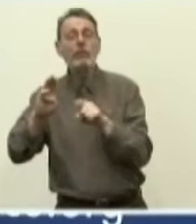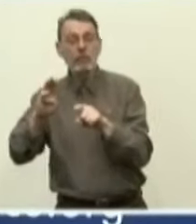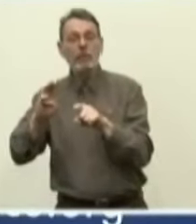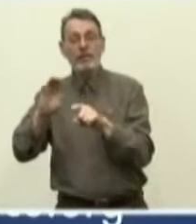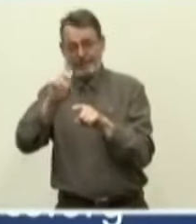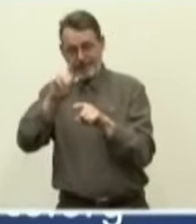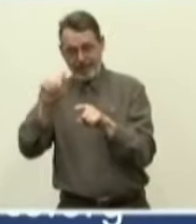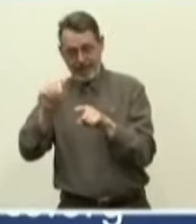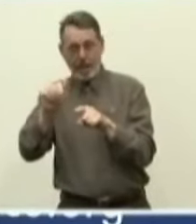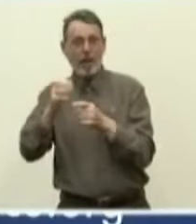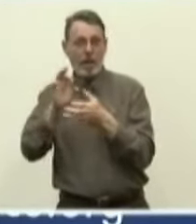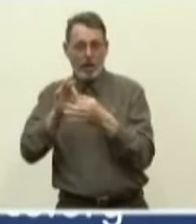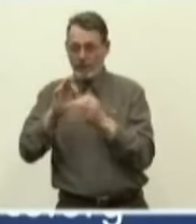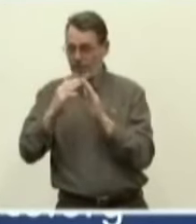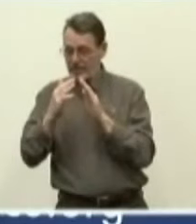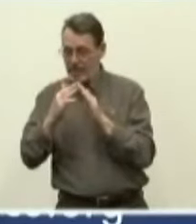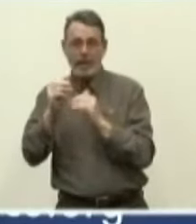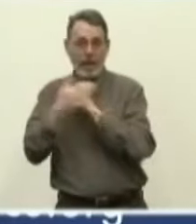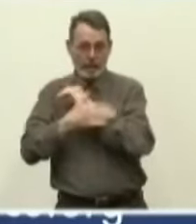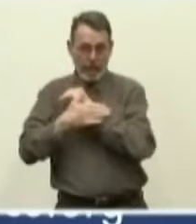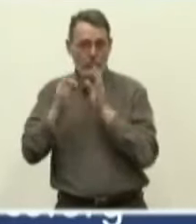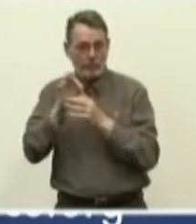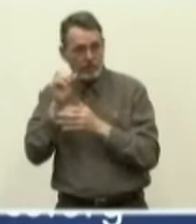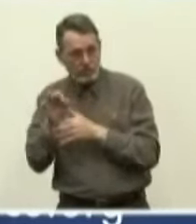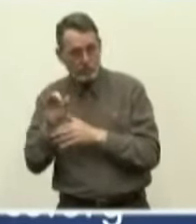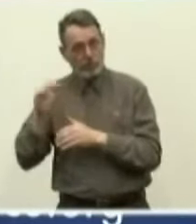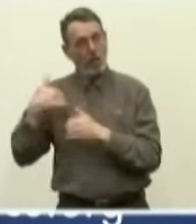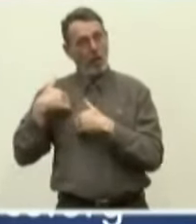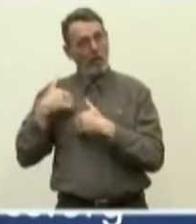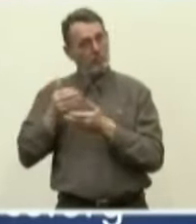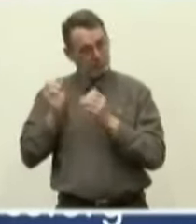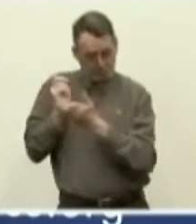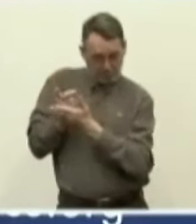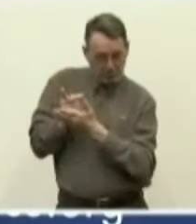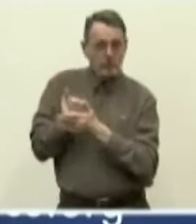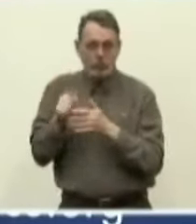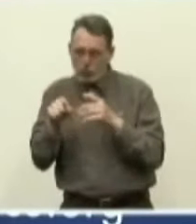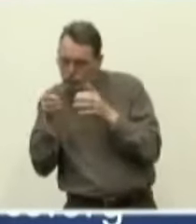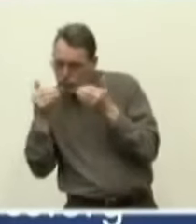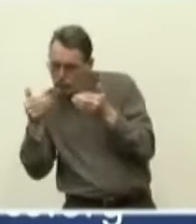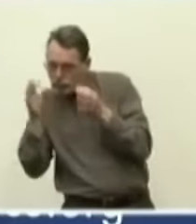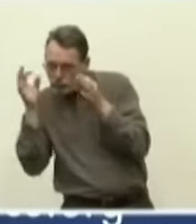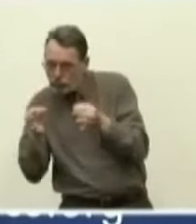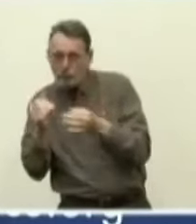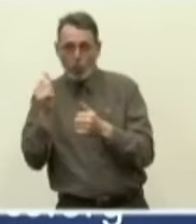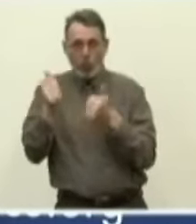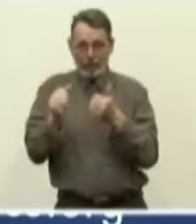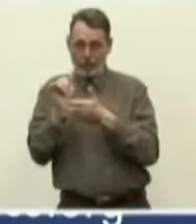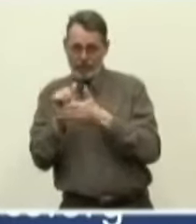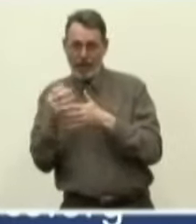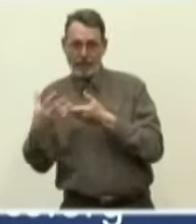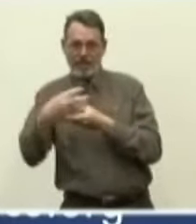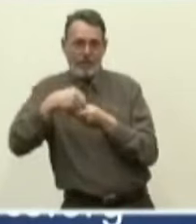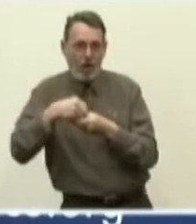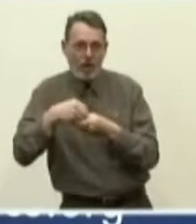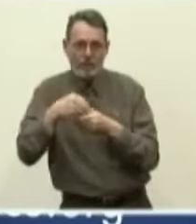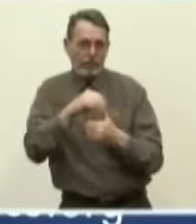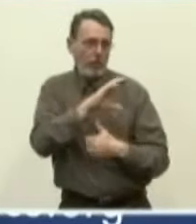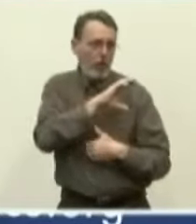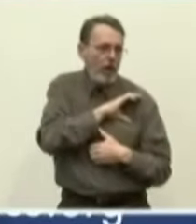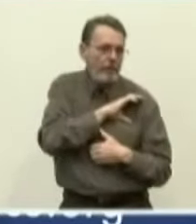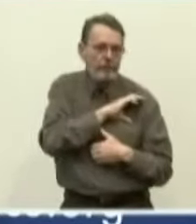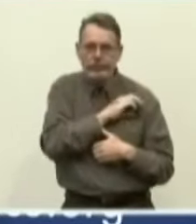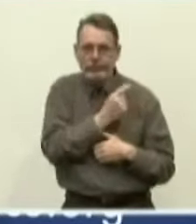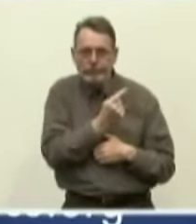attorney of the city and county of San Francisco is authorized to determine whether or not the involved officer or officers have